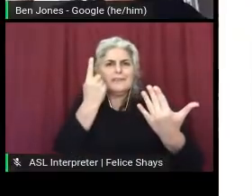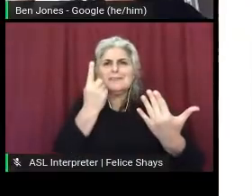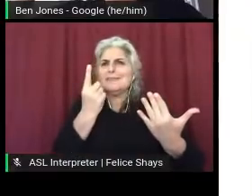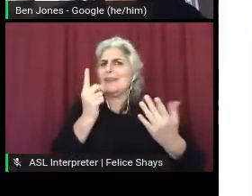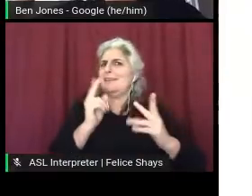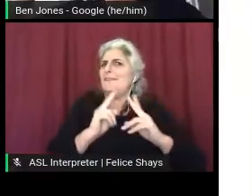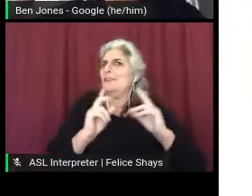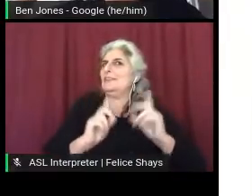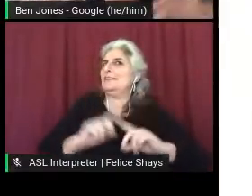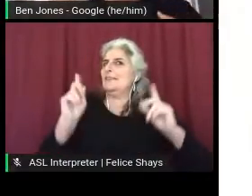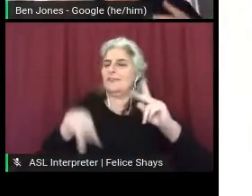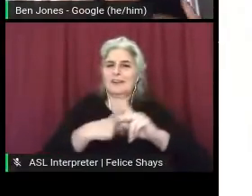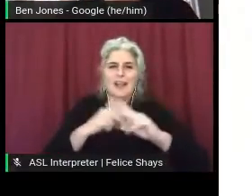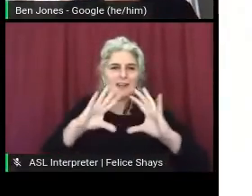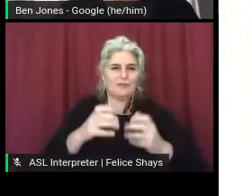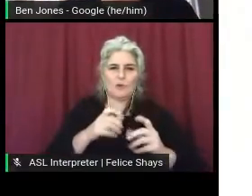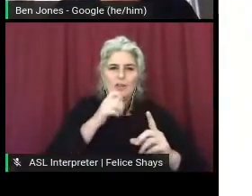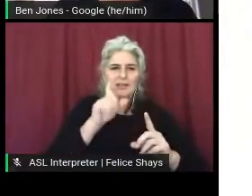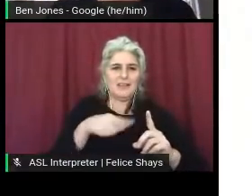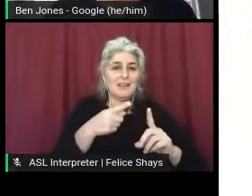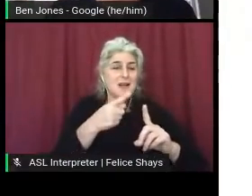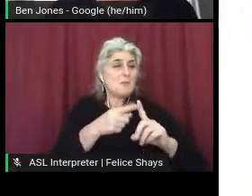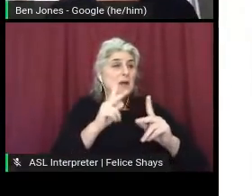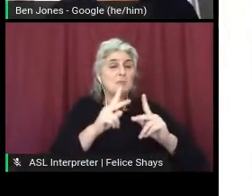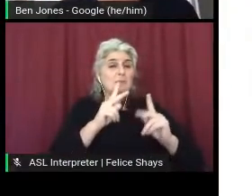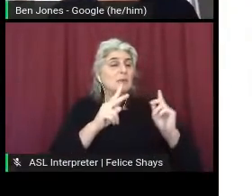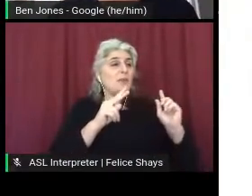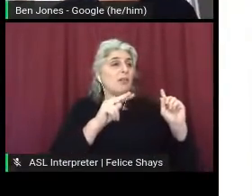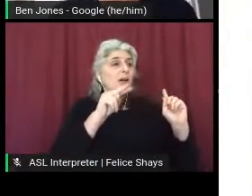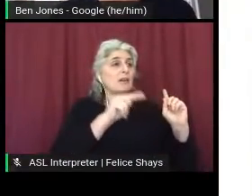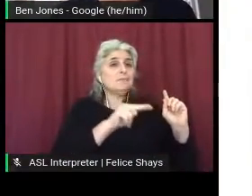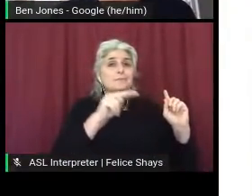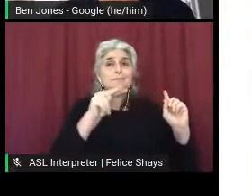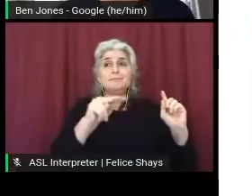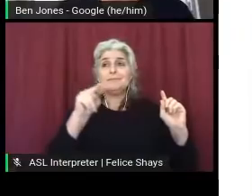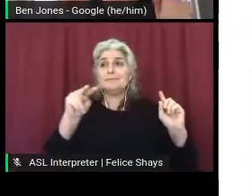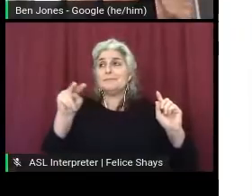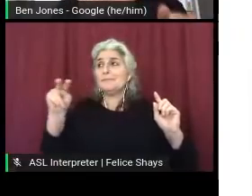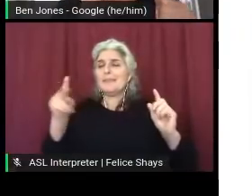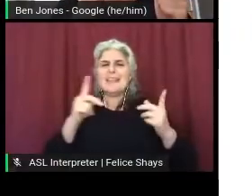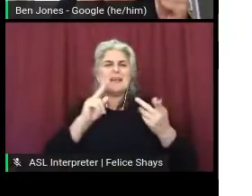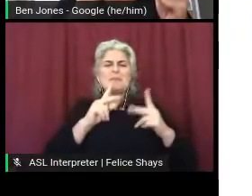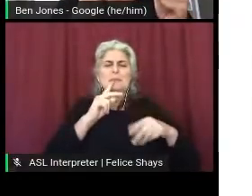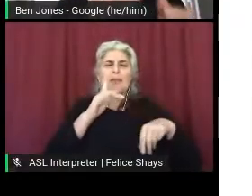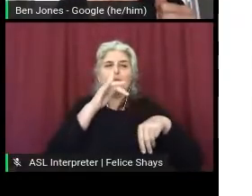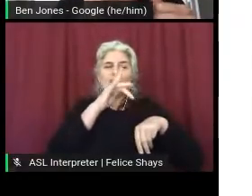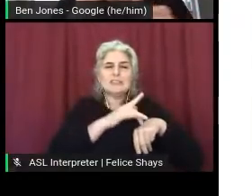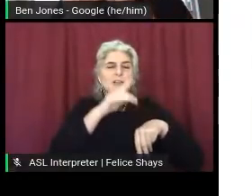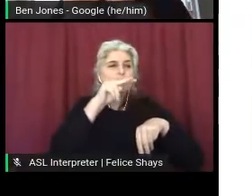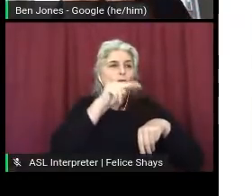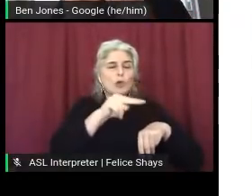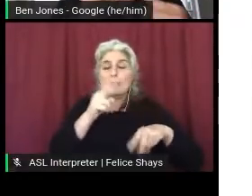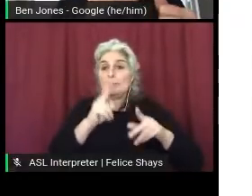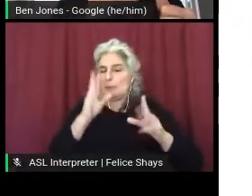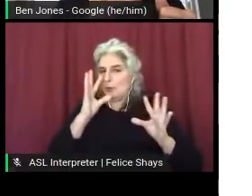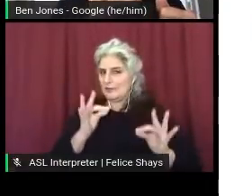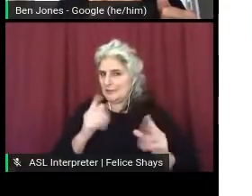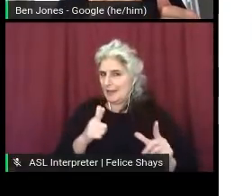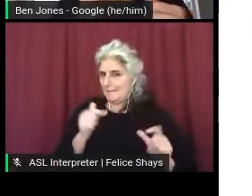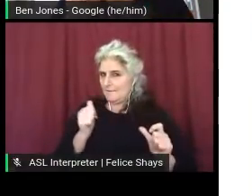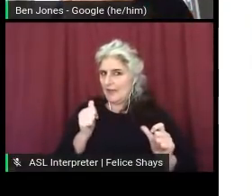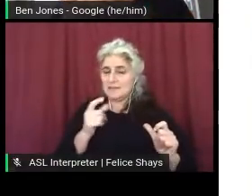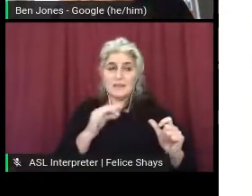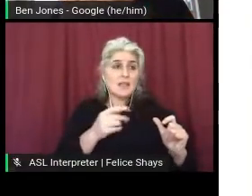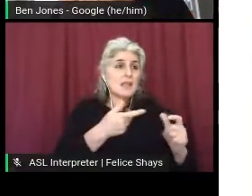very complex world. But that's not how people are choosing to pay attention to content now. They're deciding quicker, am I interested or am I